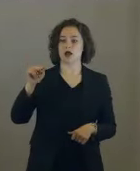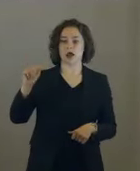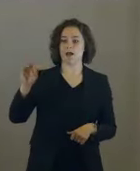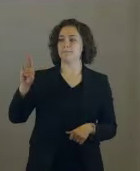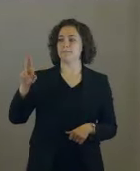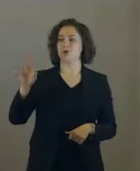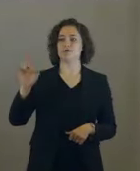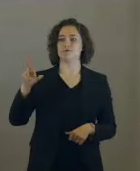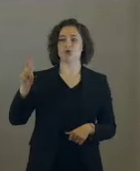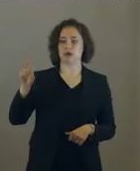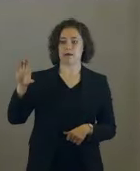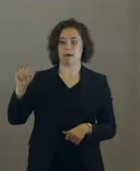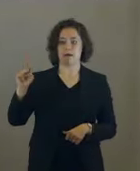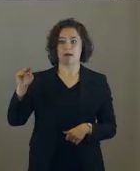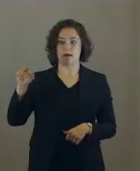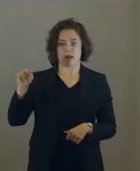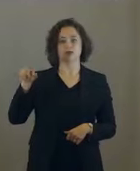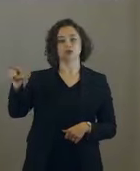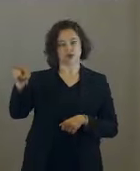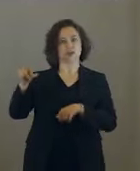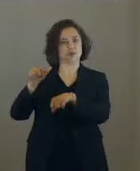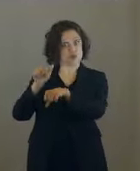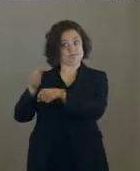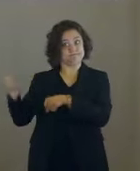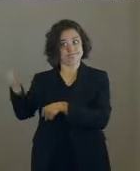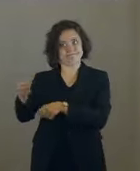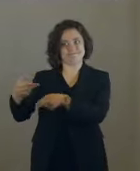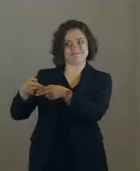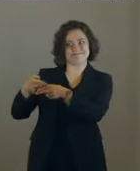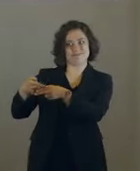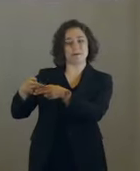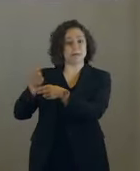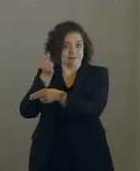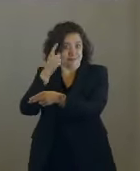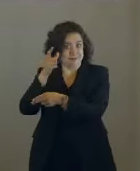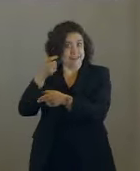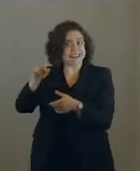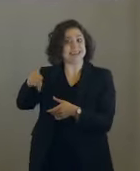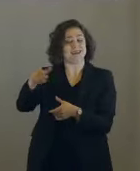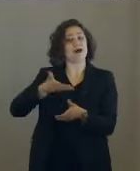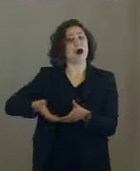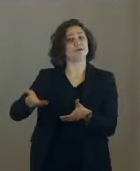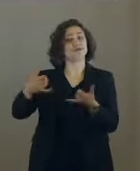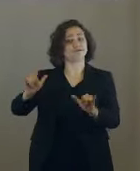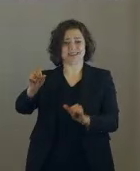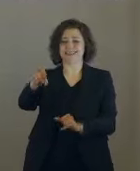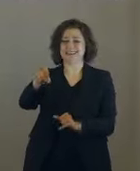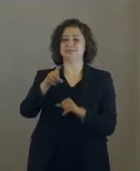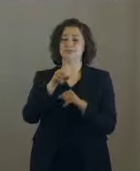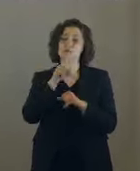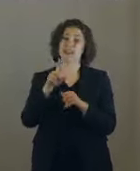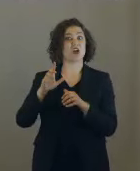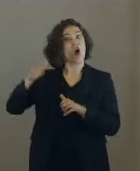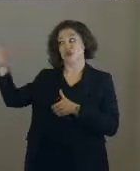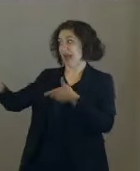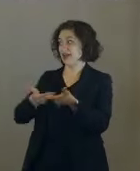that as working out of class. So we do need to fill that position, but we pretty much put a hold on